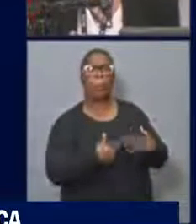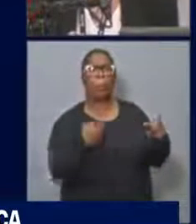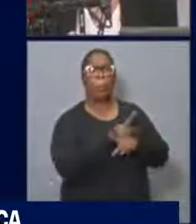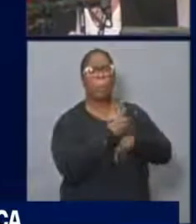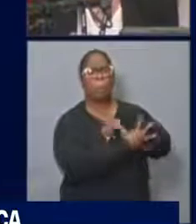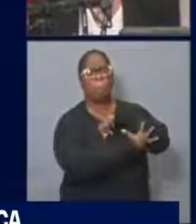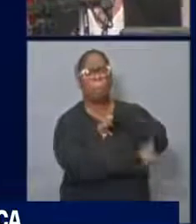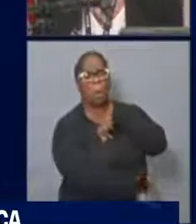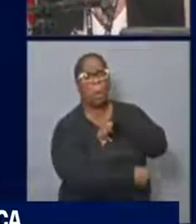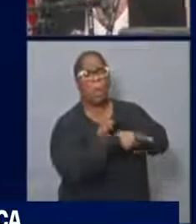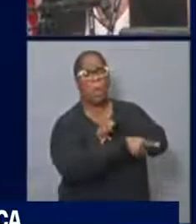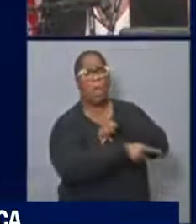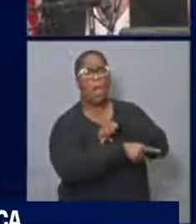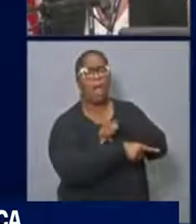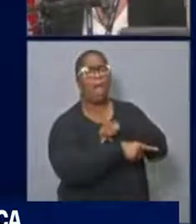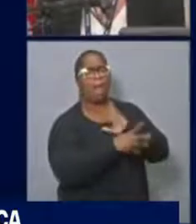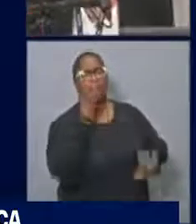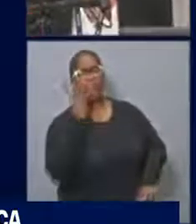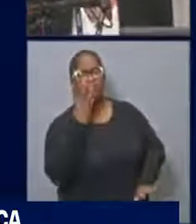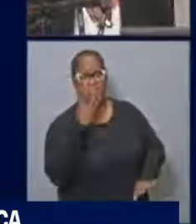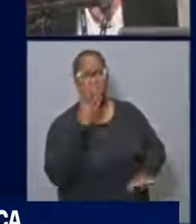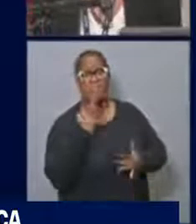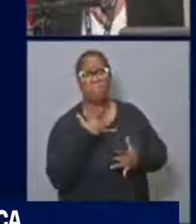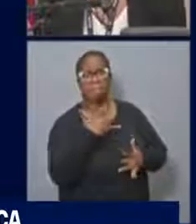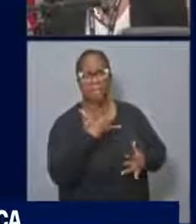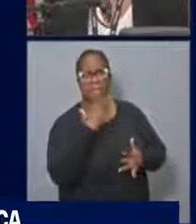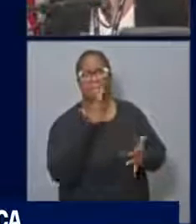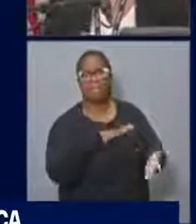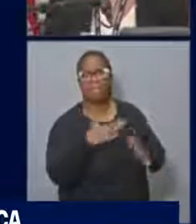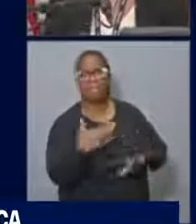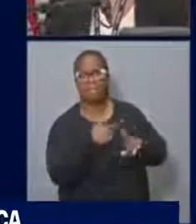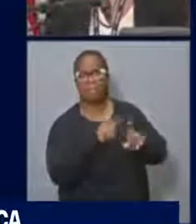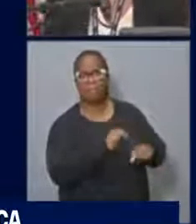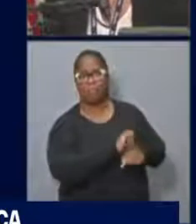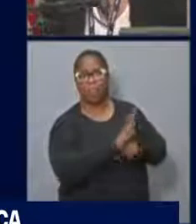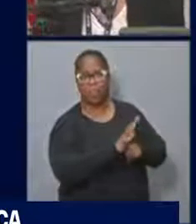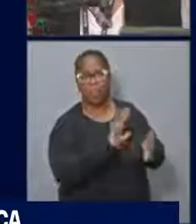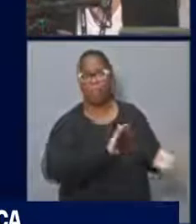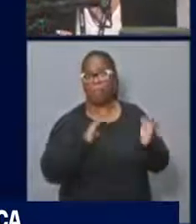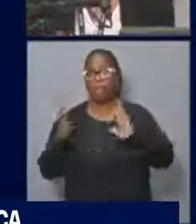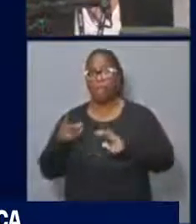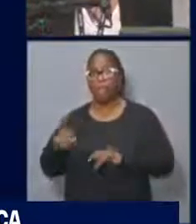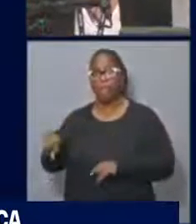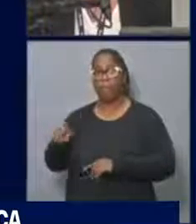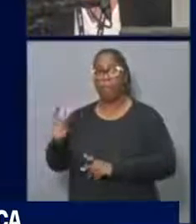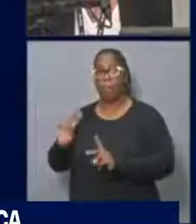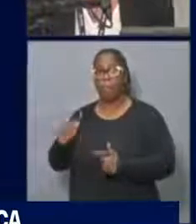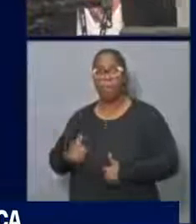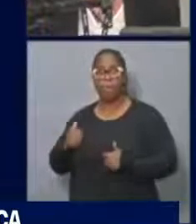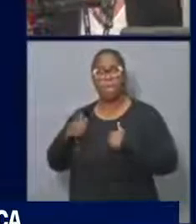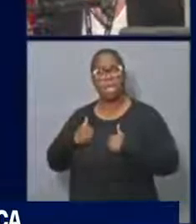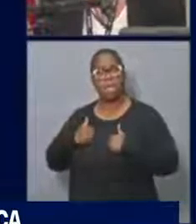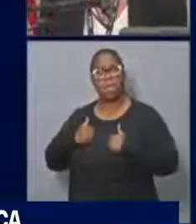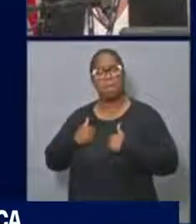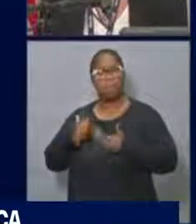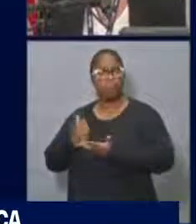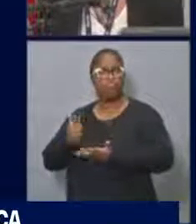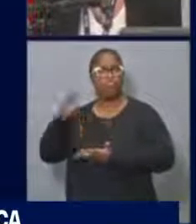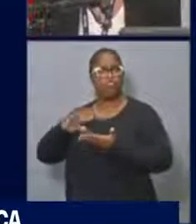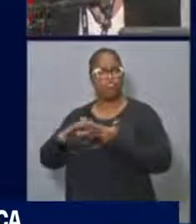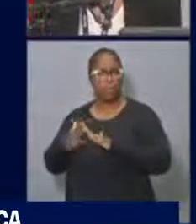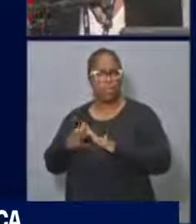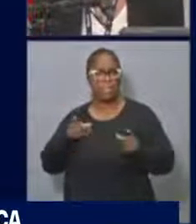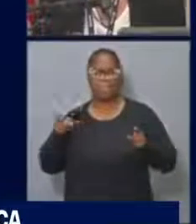disproportionate burden, and they're 4 times more likely to die of COVID-19 when compared to residents that live in communities with the